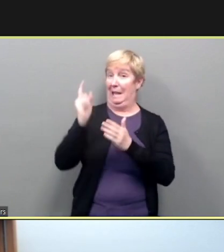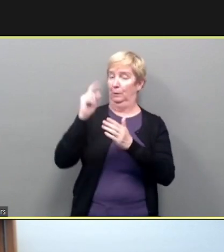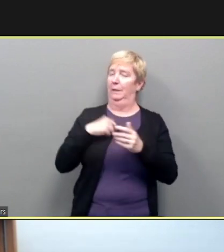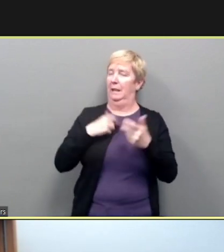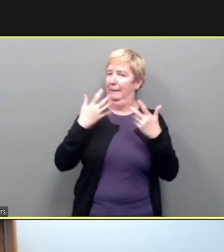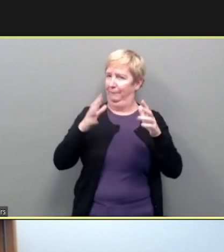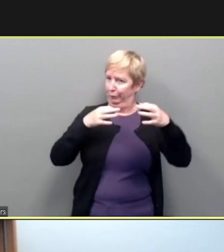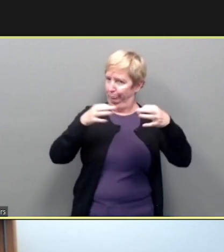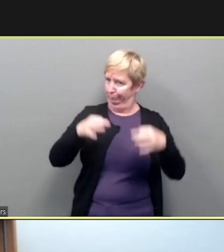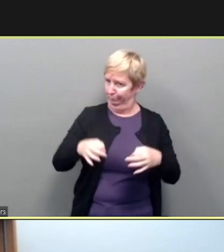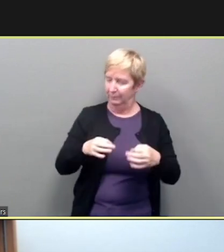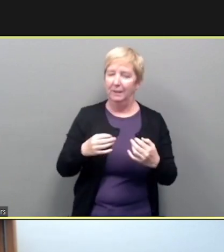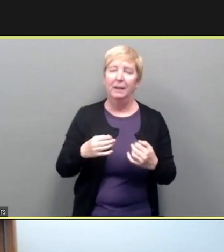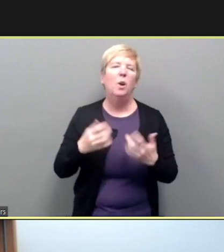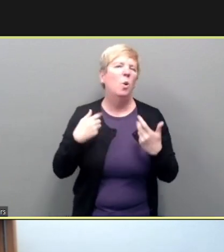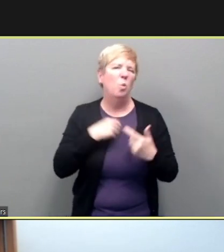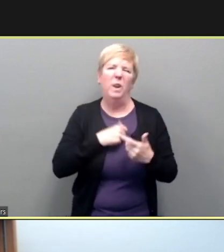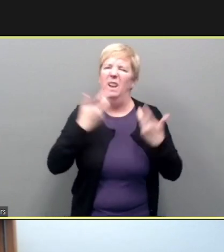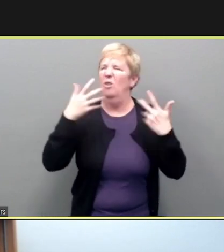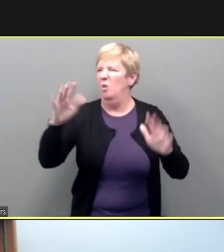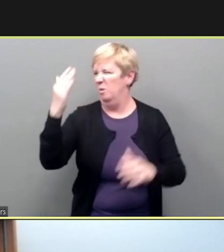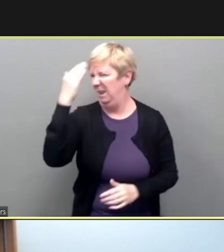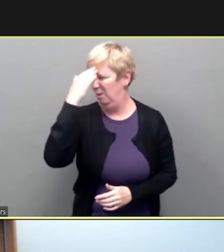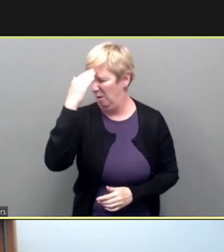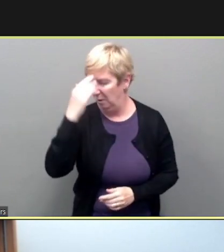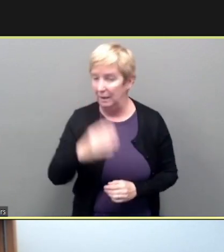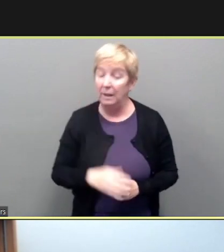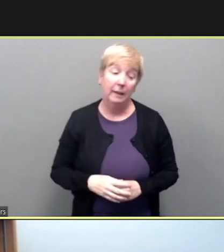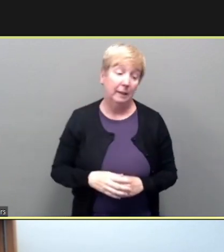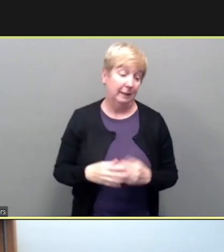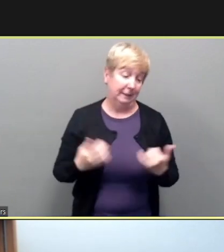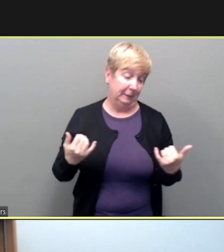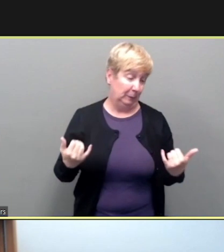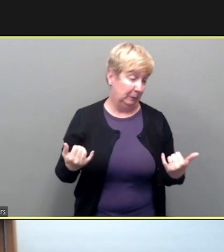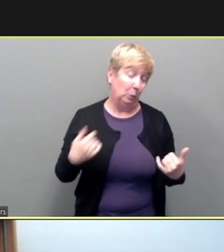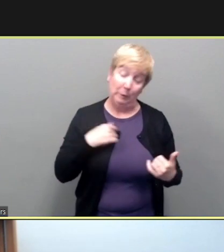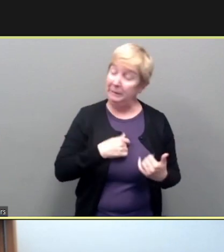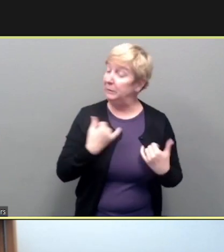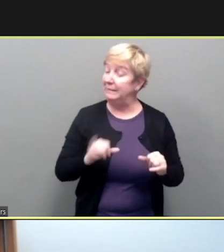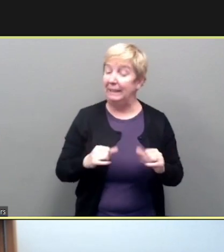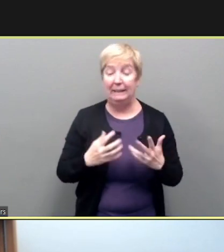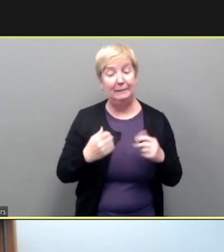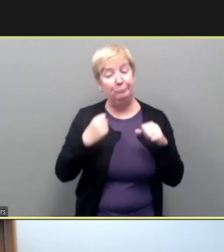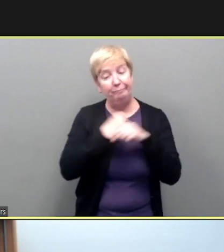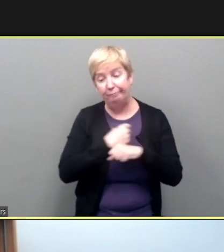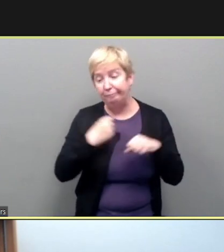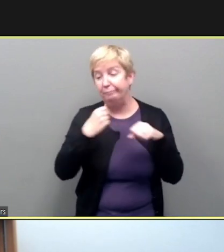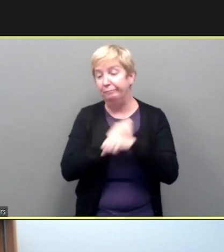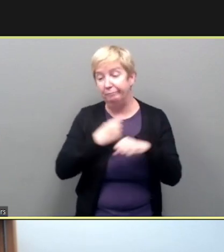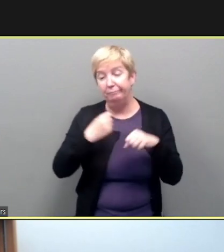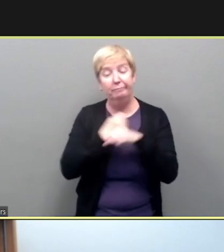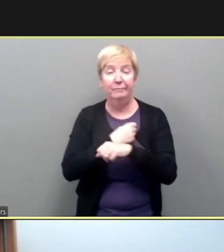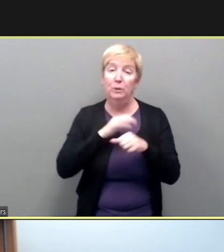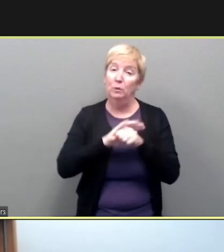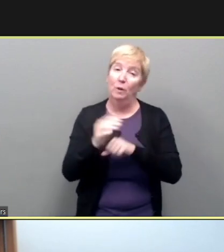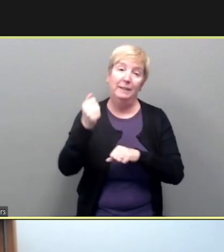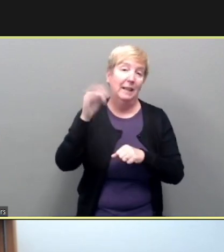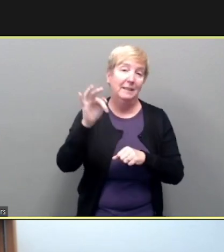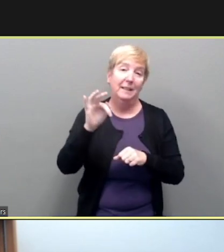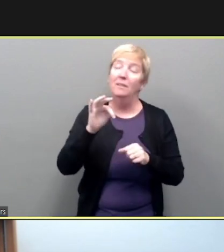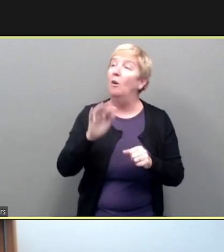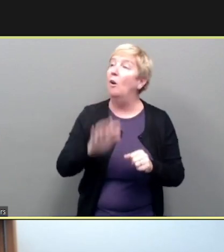all well aware, we continue to battle the SARS-CoV-2 virus as the global